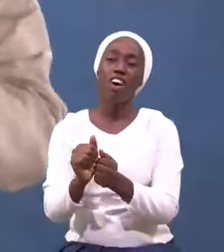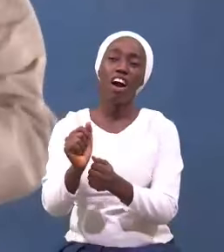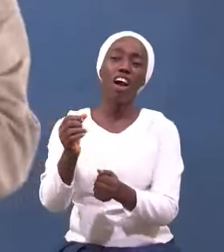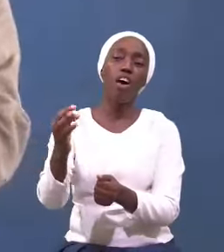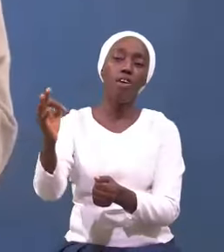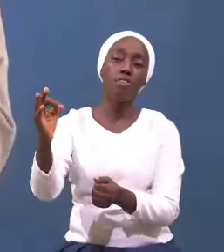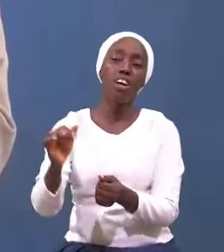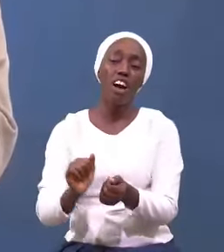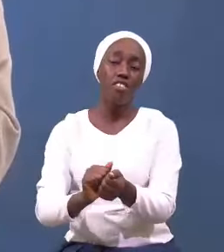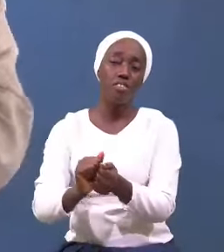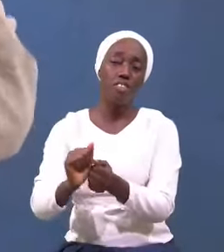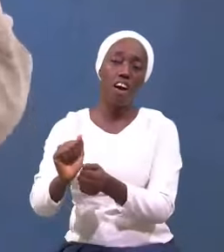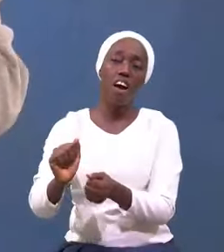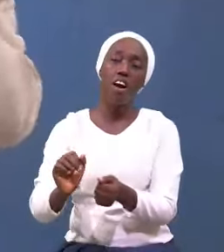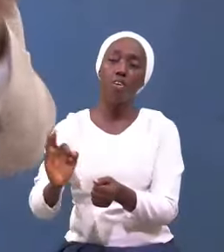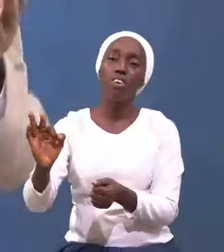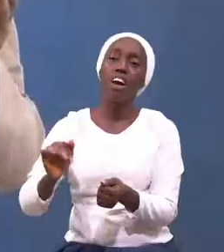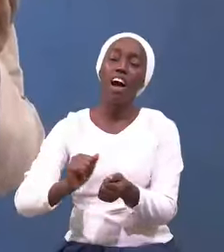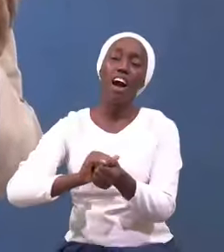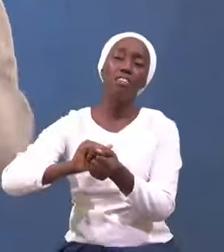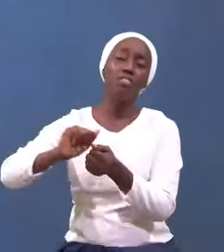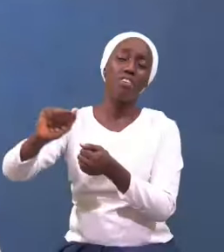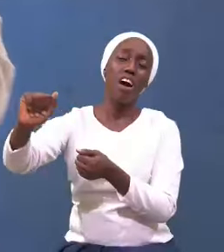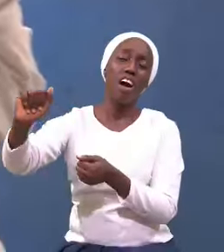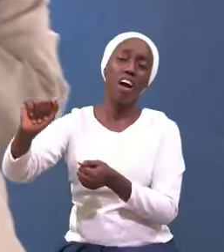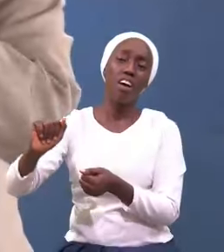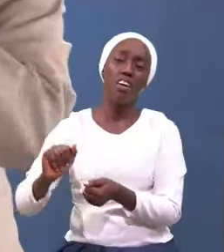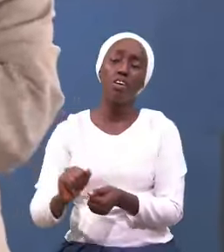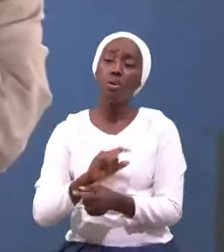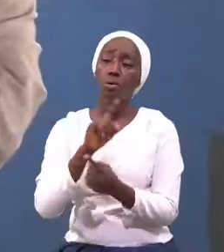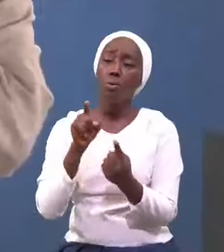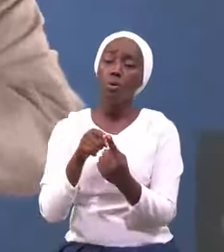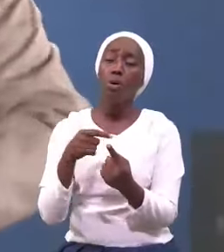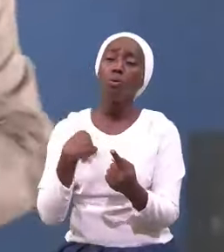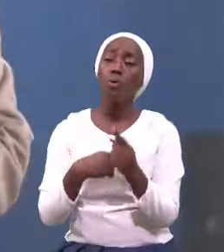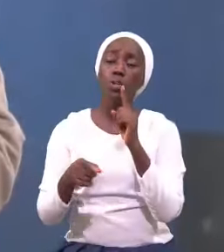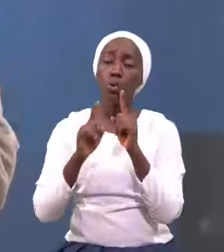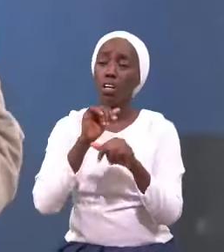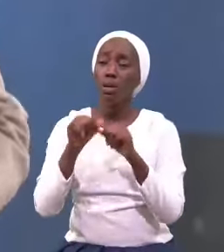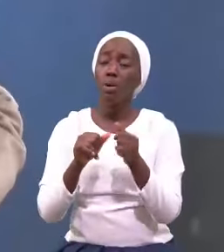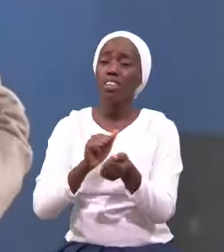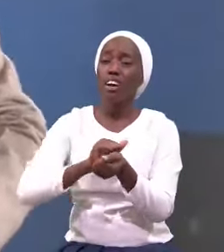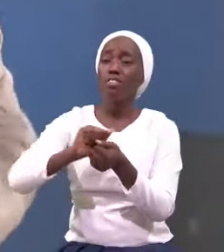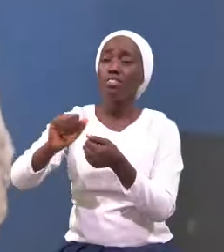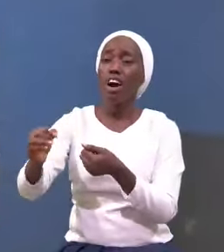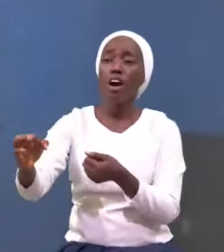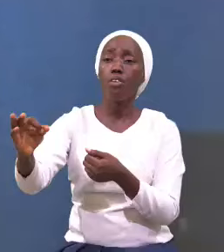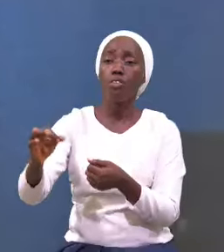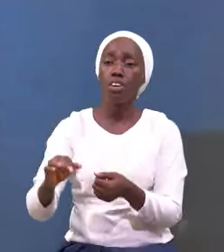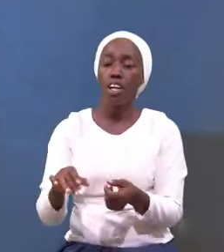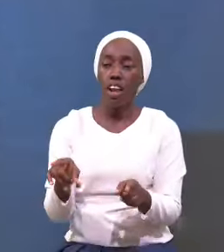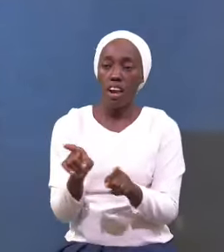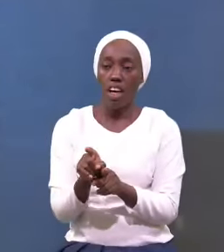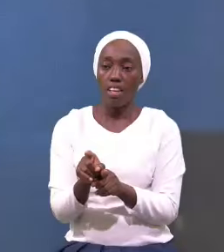Afar off. Afar off. When we talk afar off. Like I'm